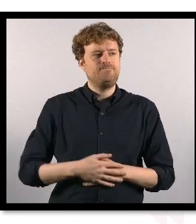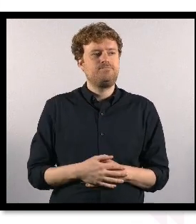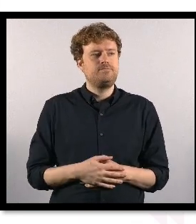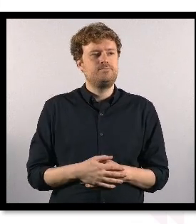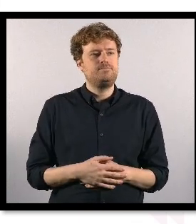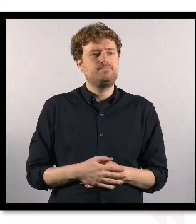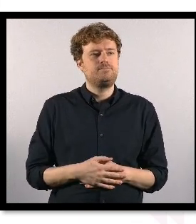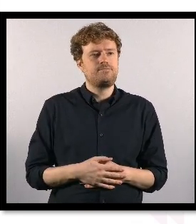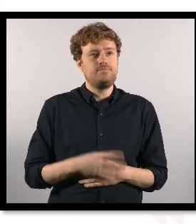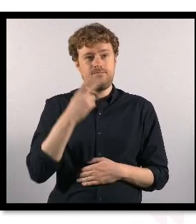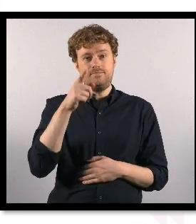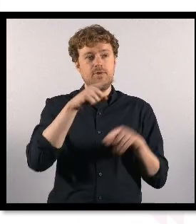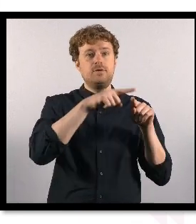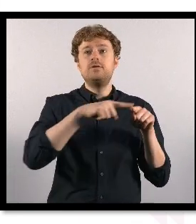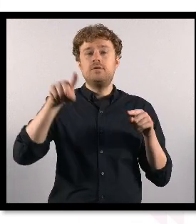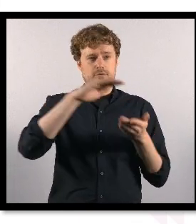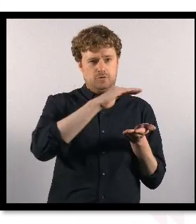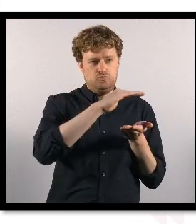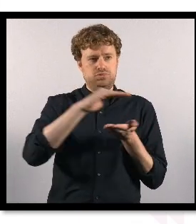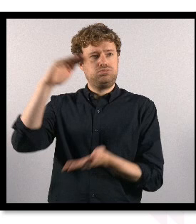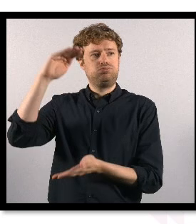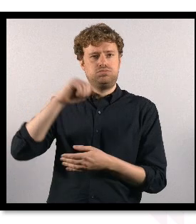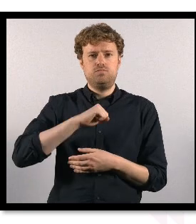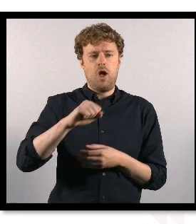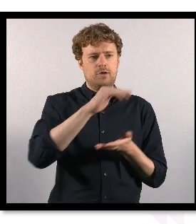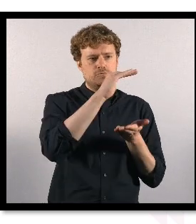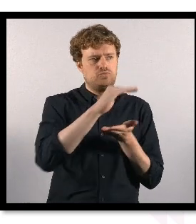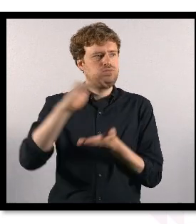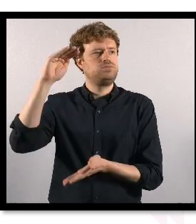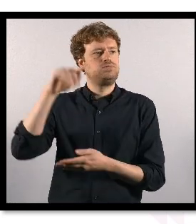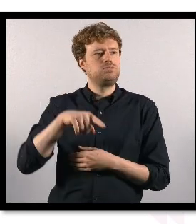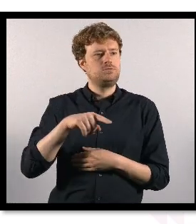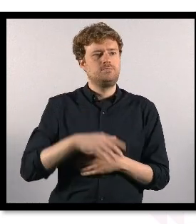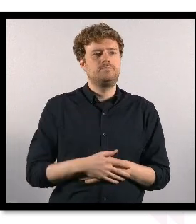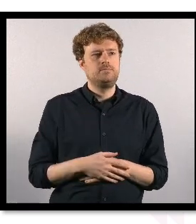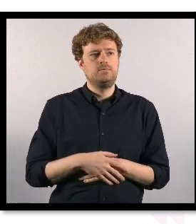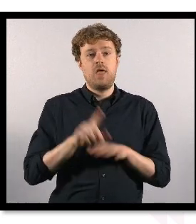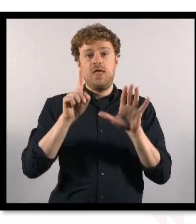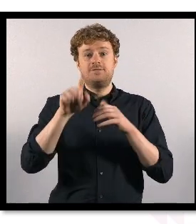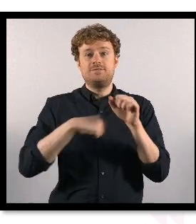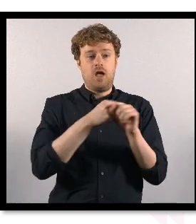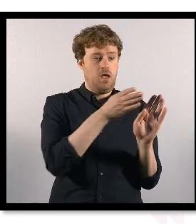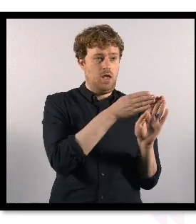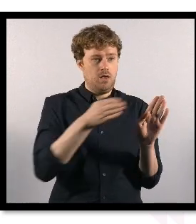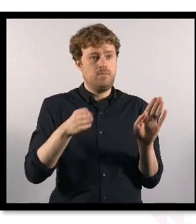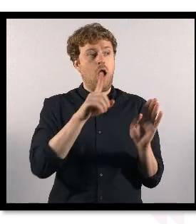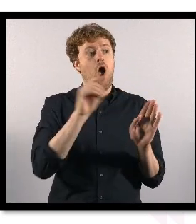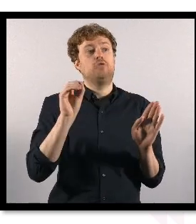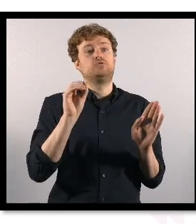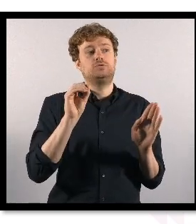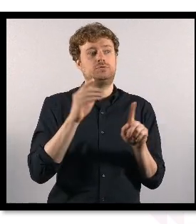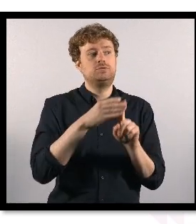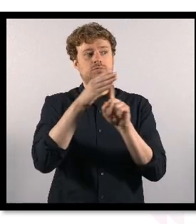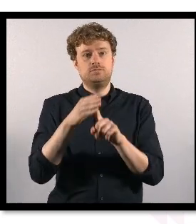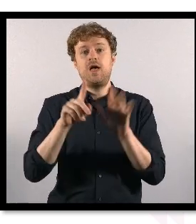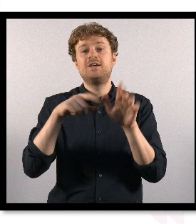technology is the gravitational point of our ecosystem, none of it would be possible without a community around it, which means we need to scale as a community at the